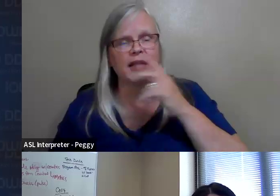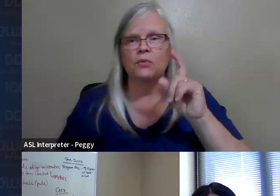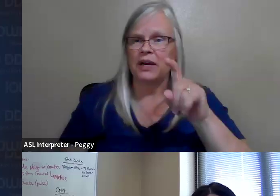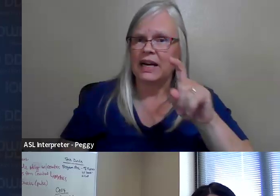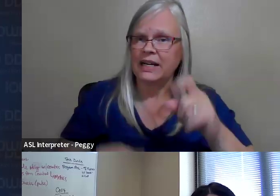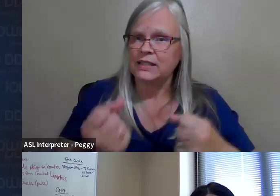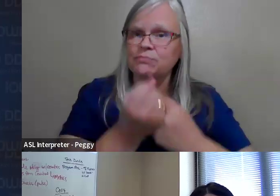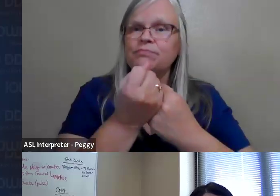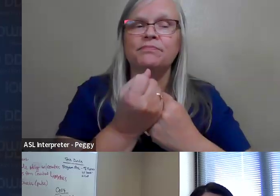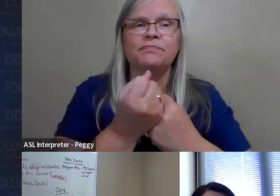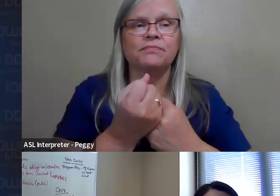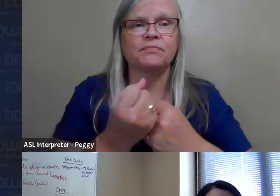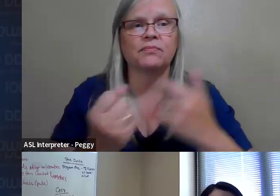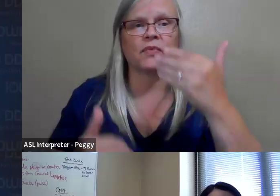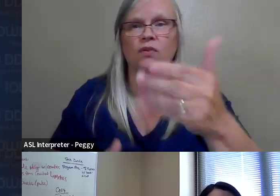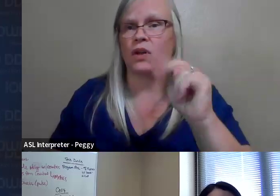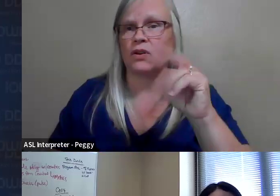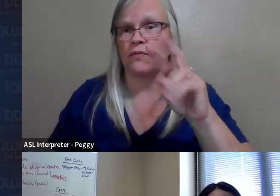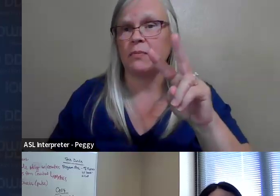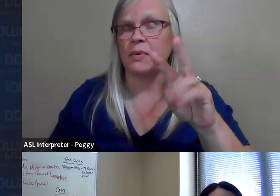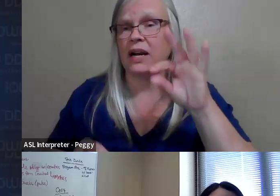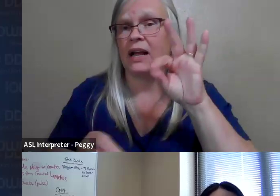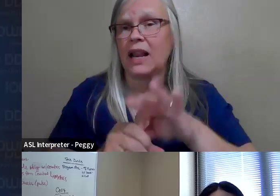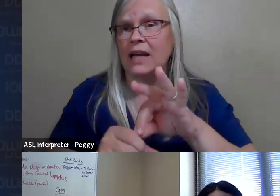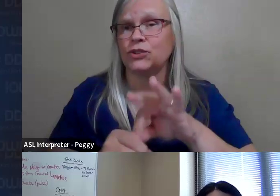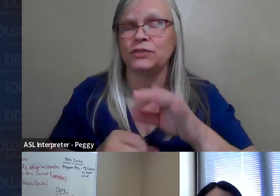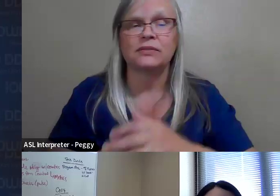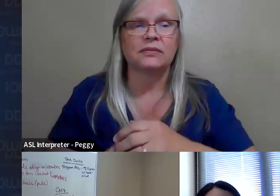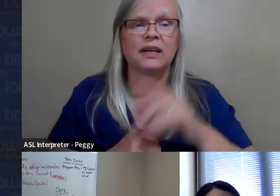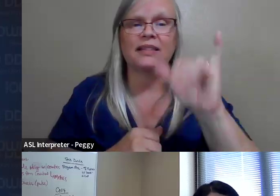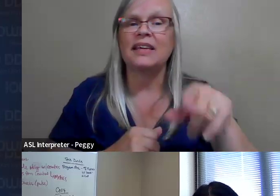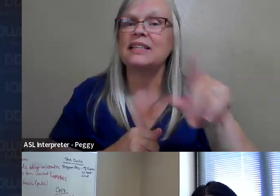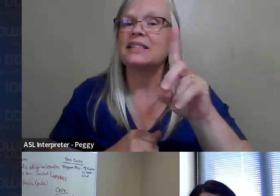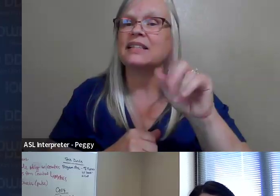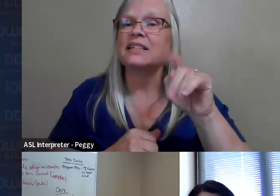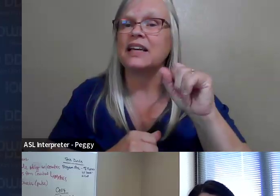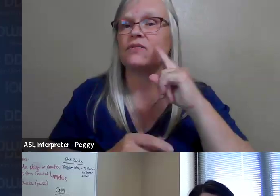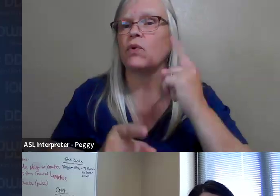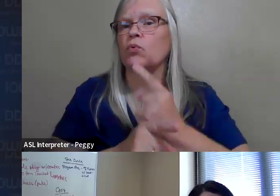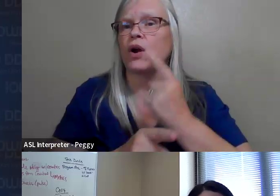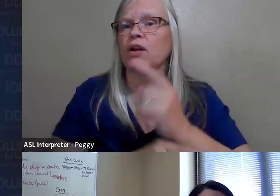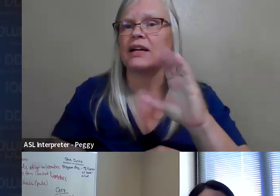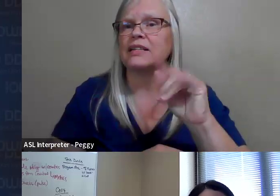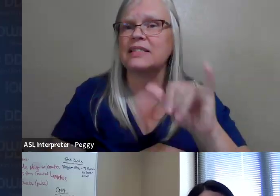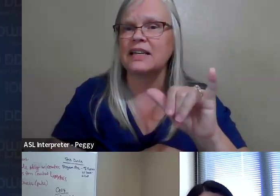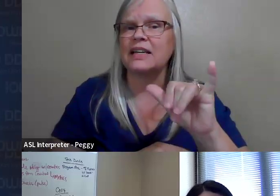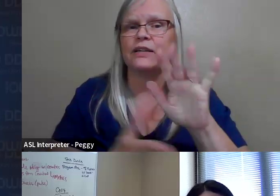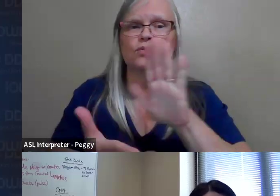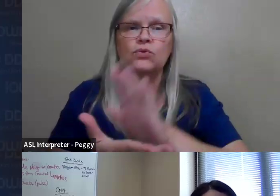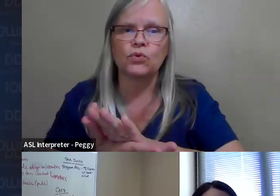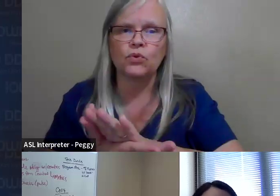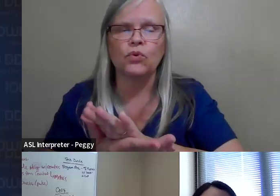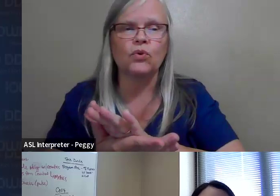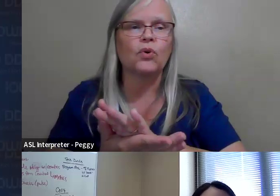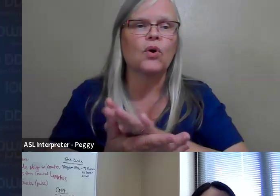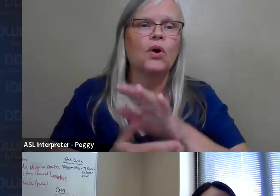reinforced for the upcoming city school election. I will say that these are the dates for the regular city school election, right? November 4th